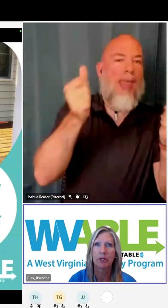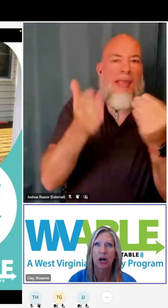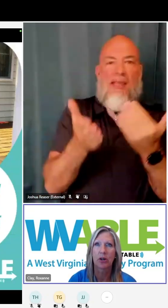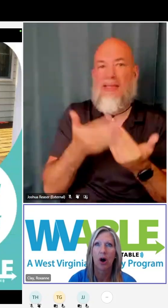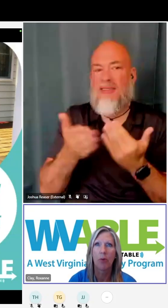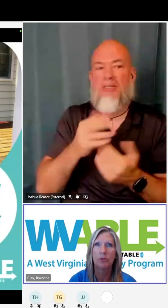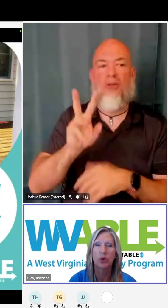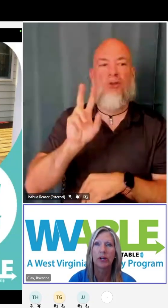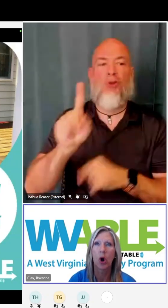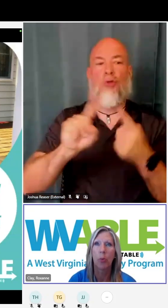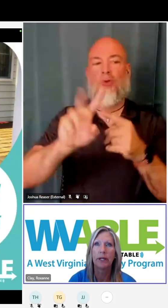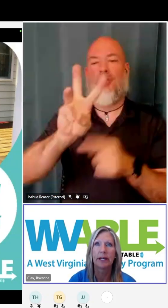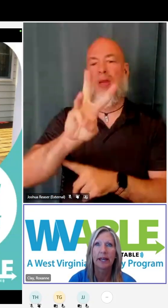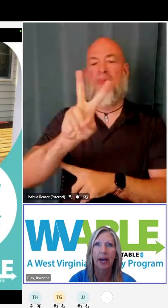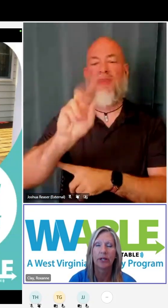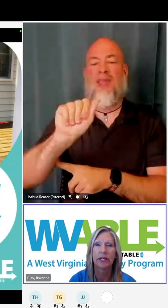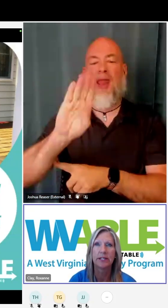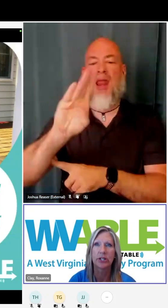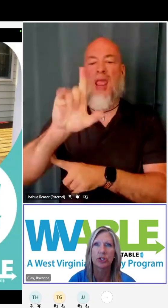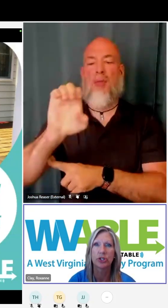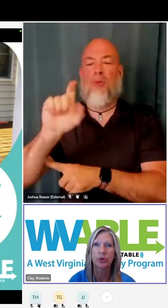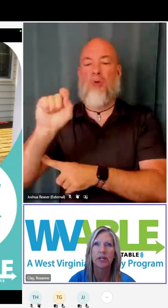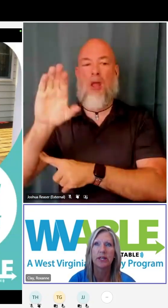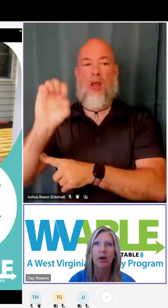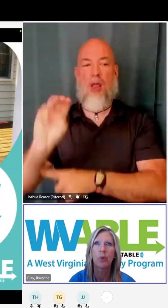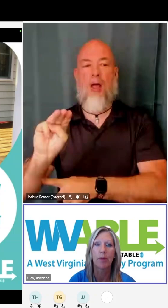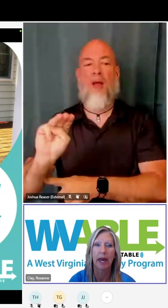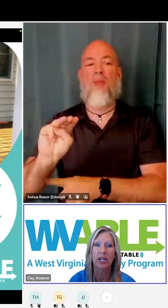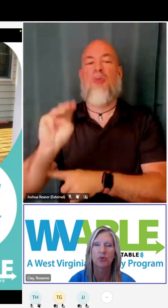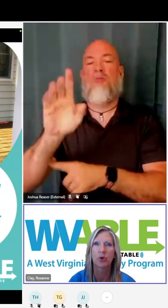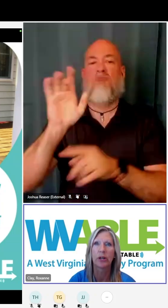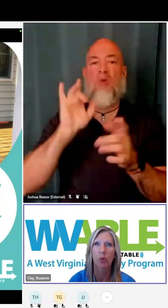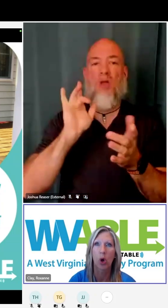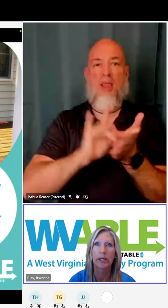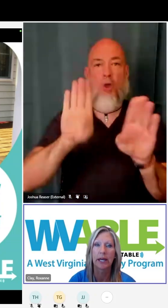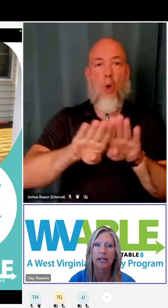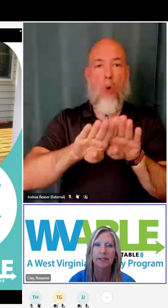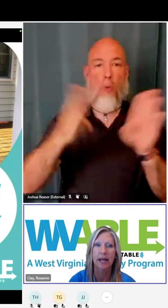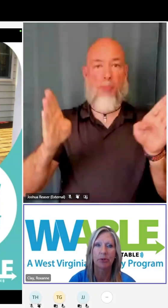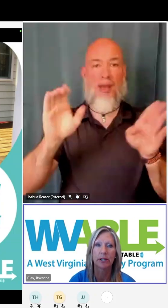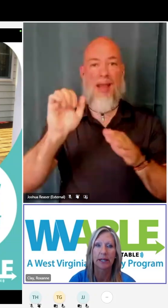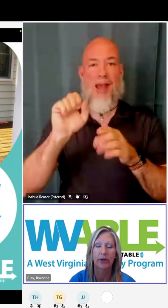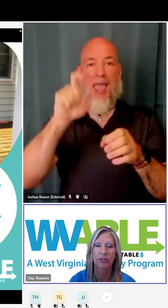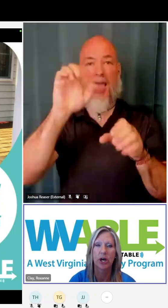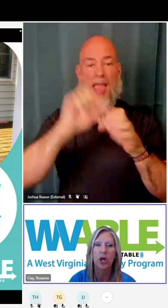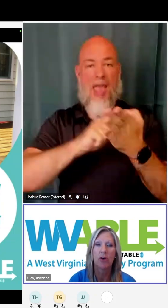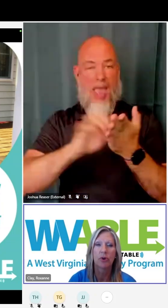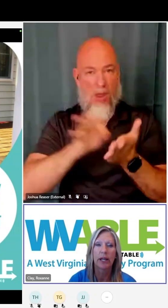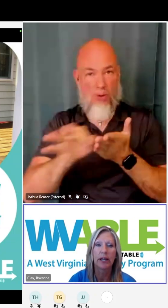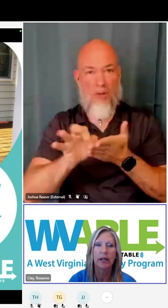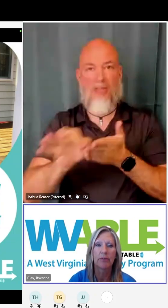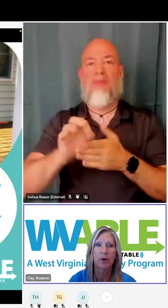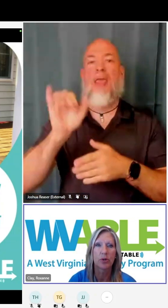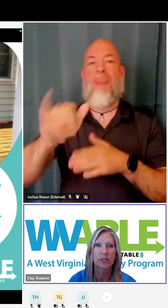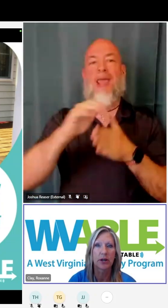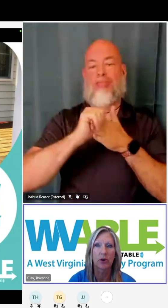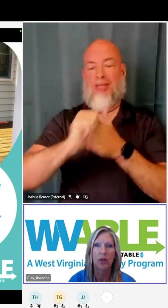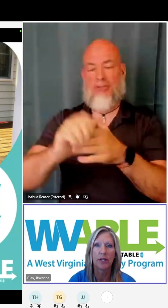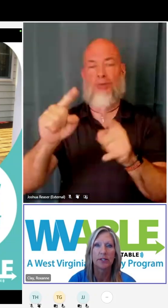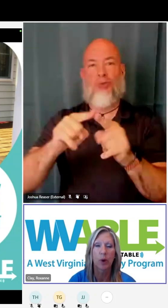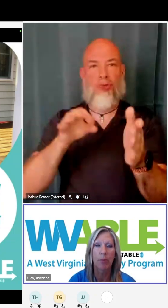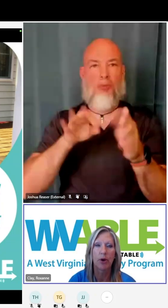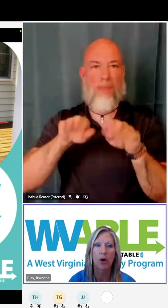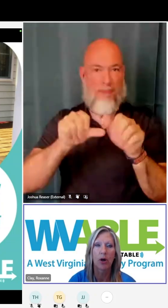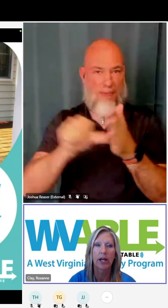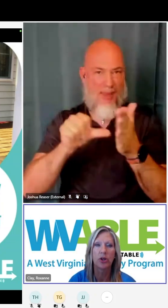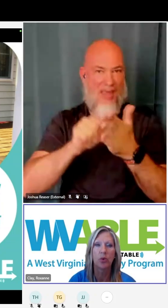to WVABLE.com, you click open an account, and it takes you to the gateway page for enrolling in a stable account. For any folks that are